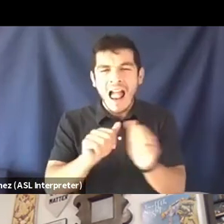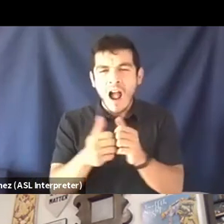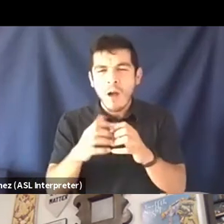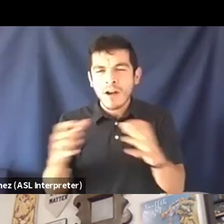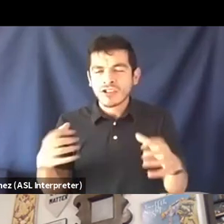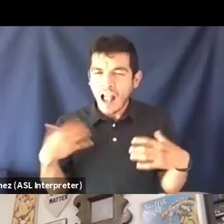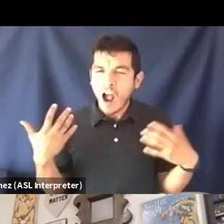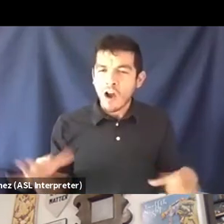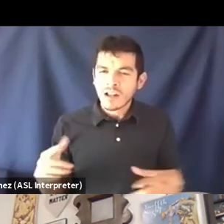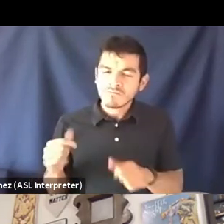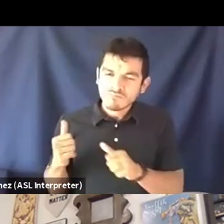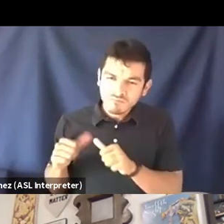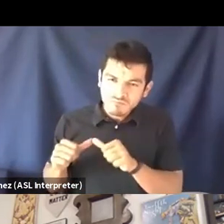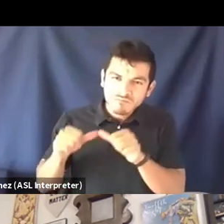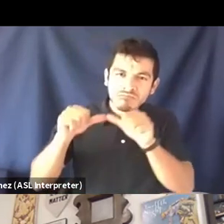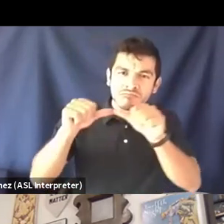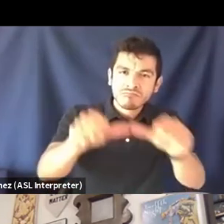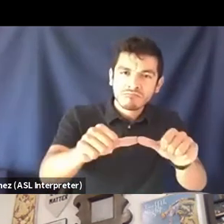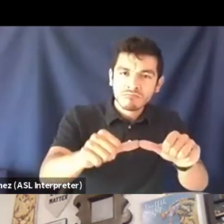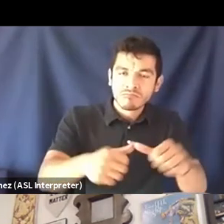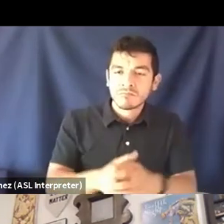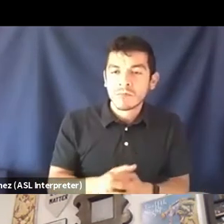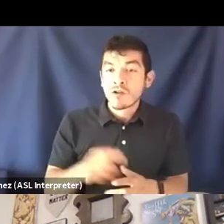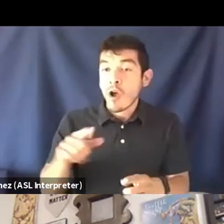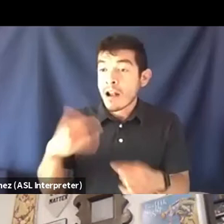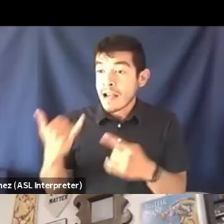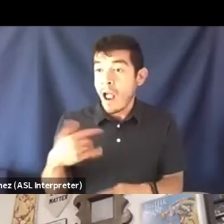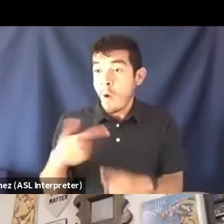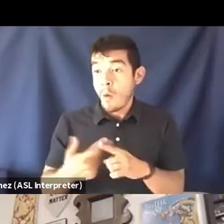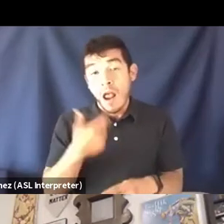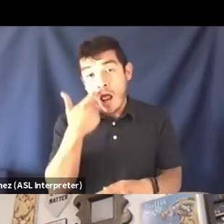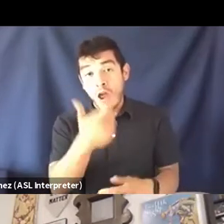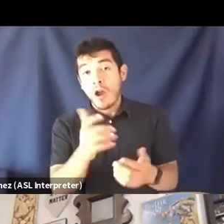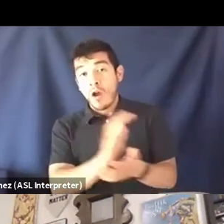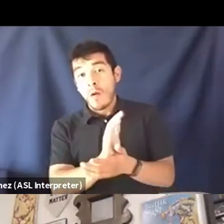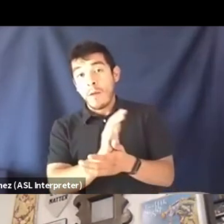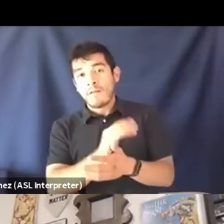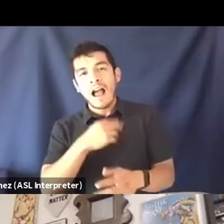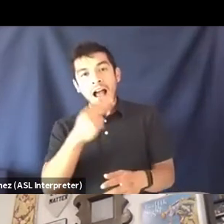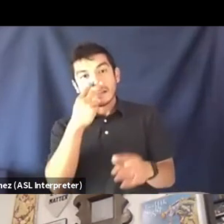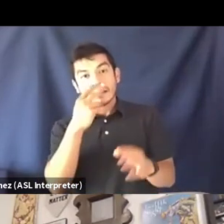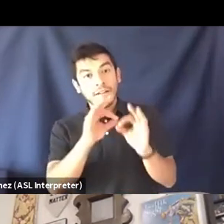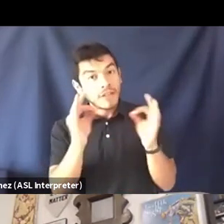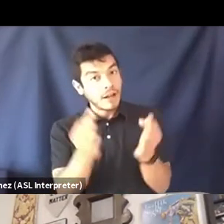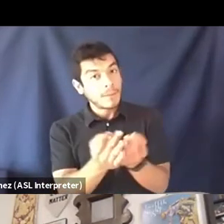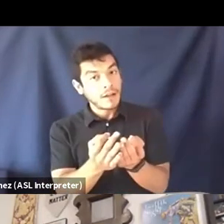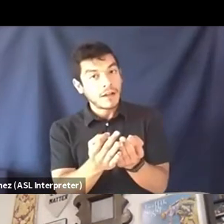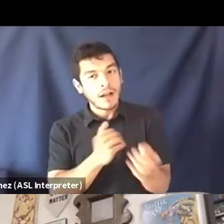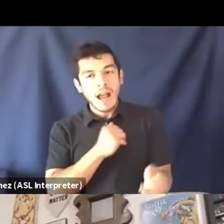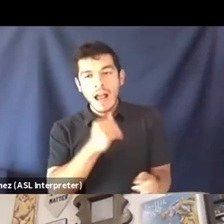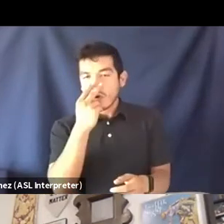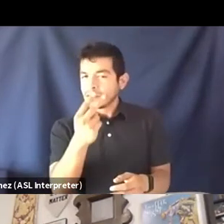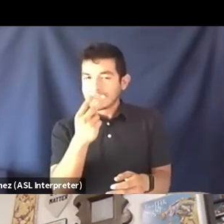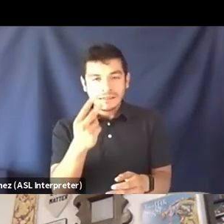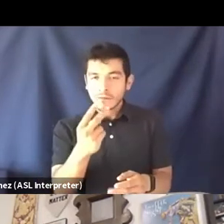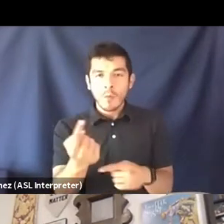come. And so now when I look on the screen, I see a family. I don't see subjects. I